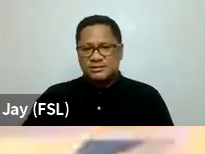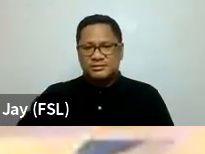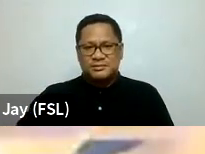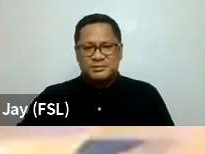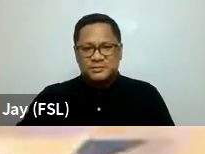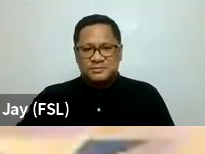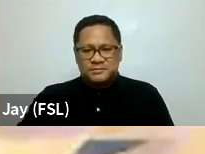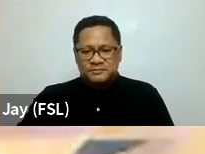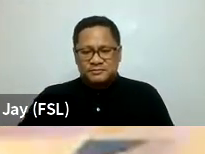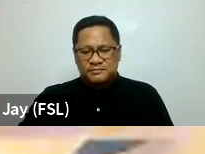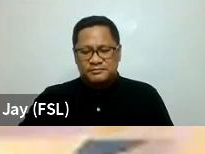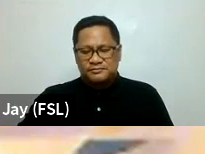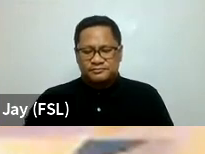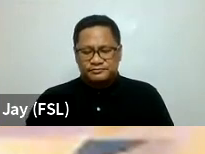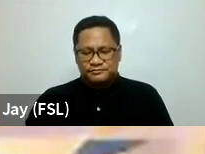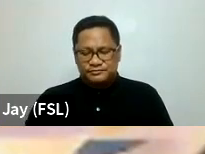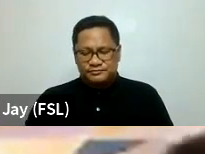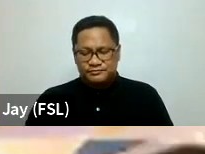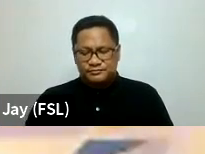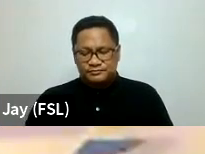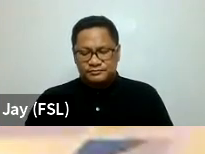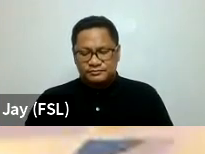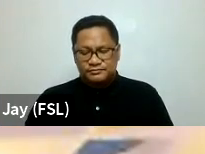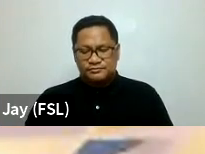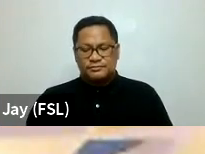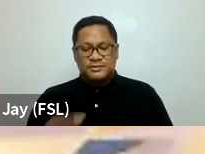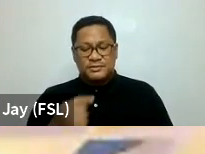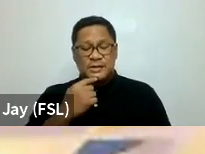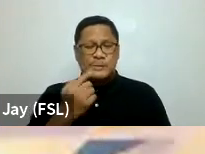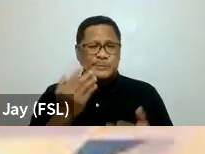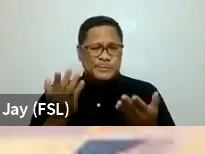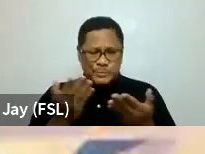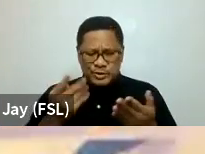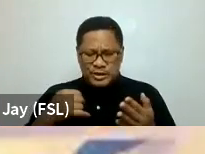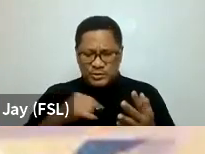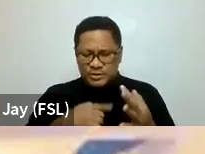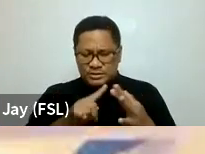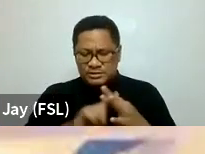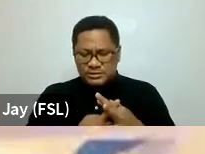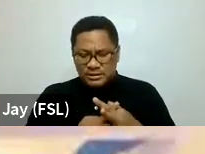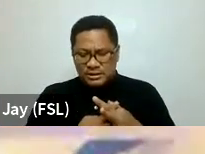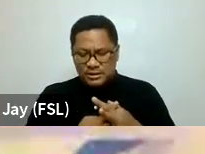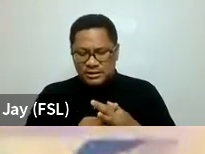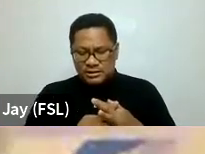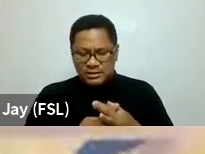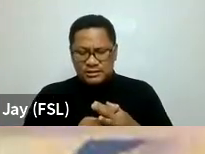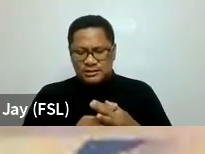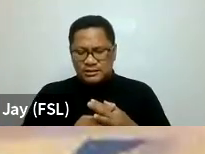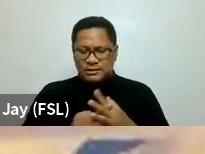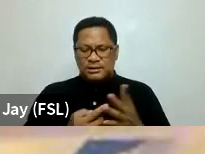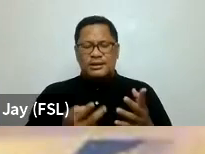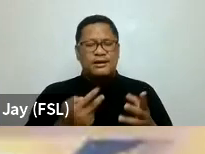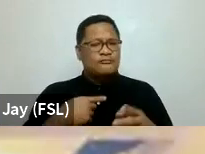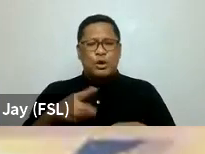about this project? Where should I start about that? It's been a long